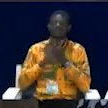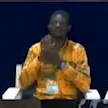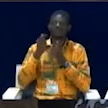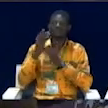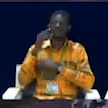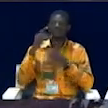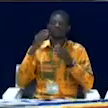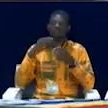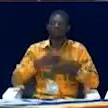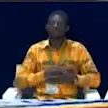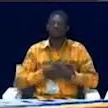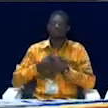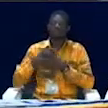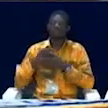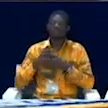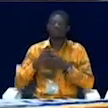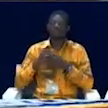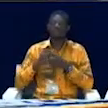womb.